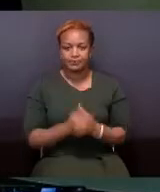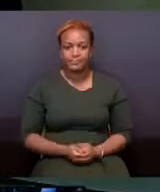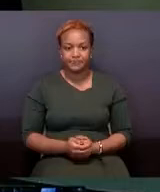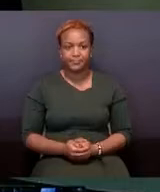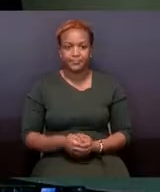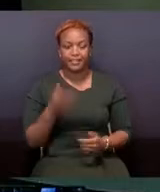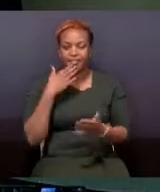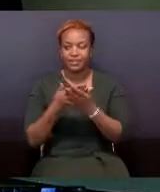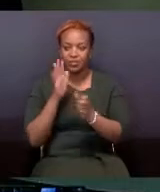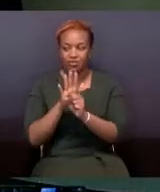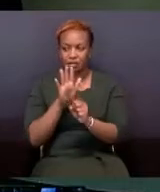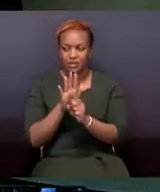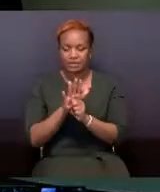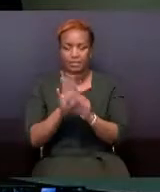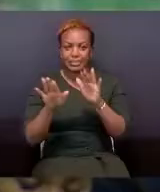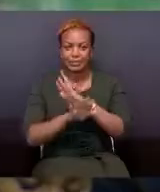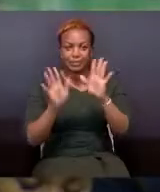you very much, Deputy President.